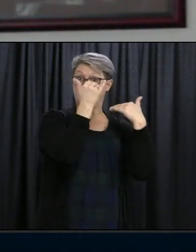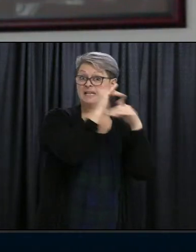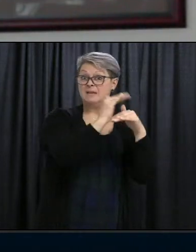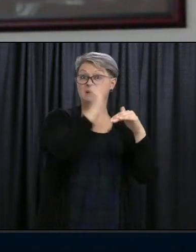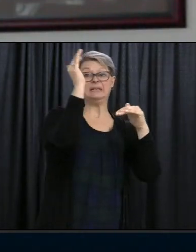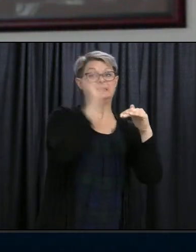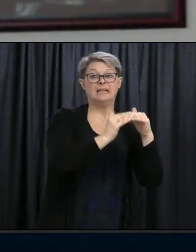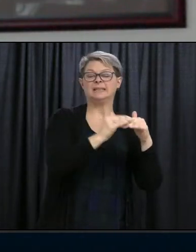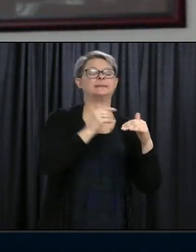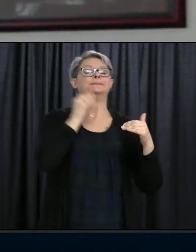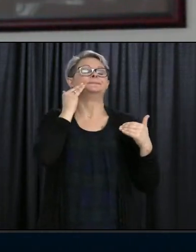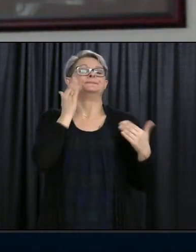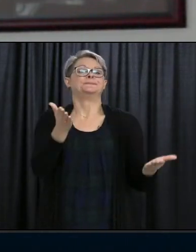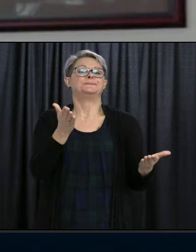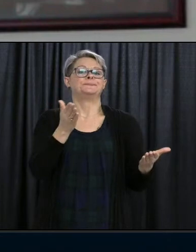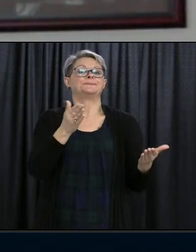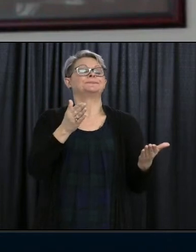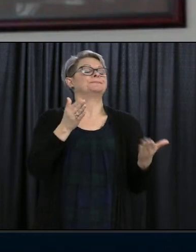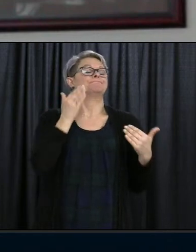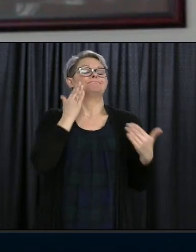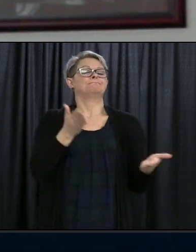confirm that through the Regional Health Authority.